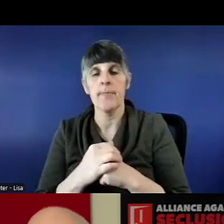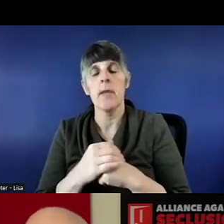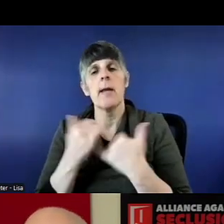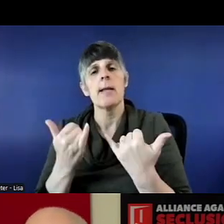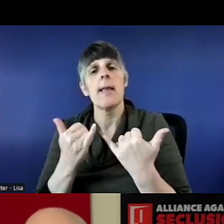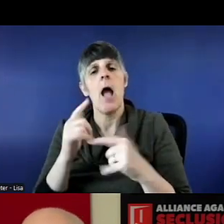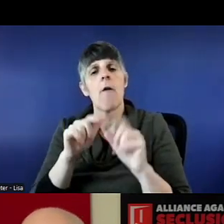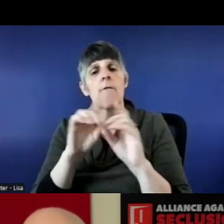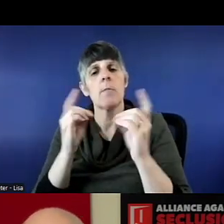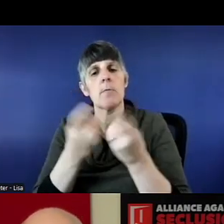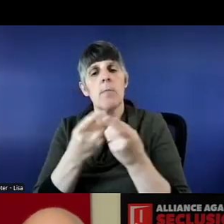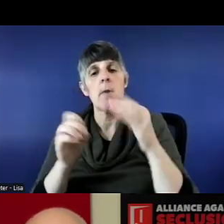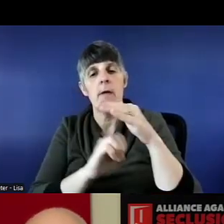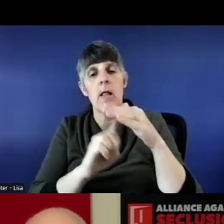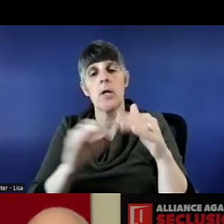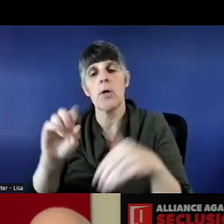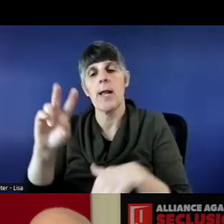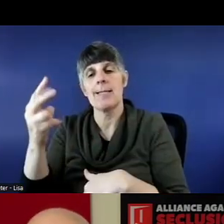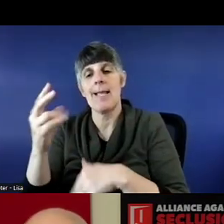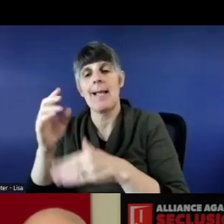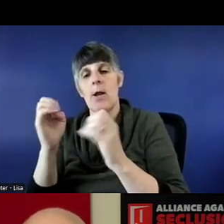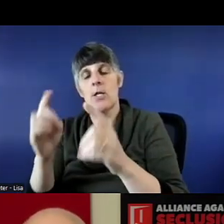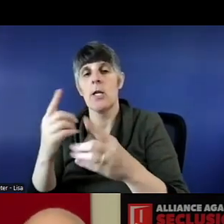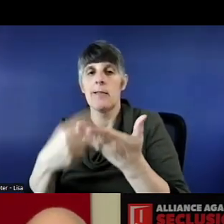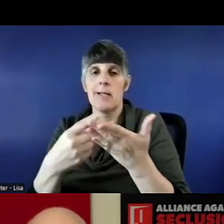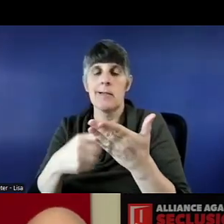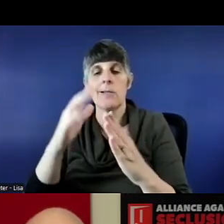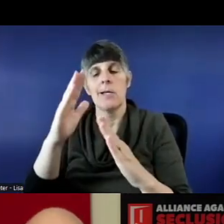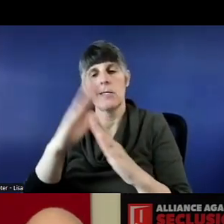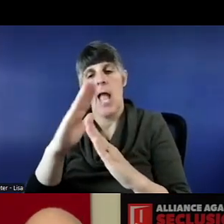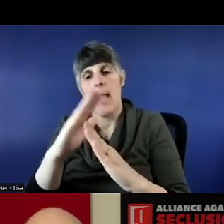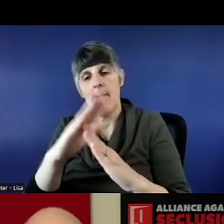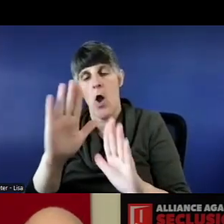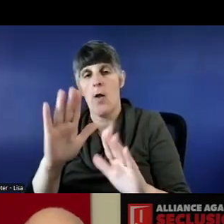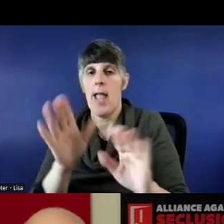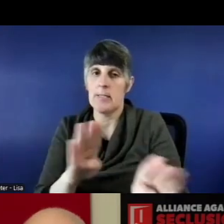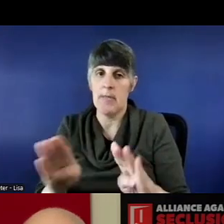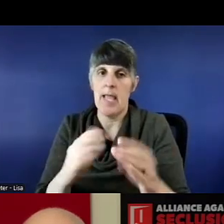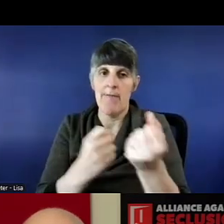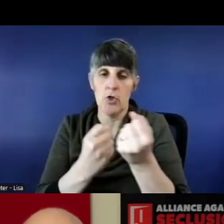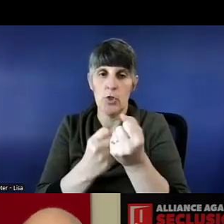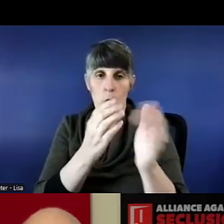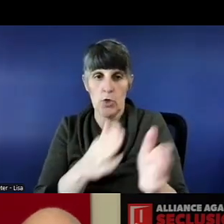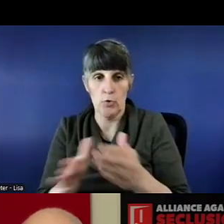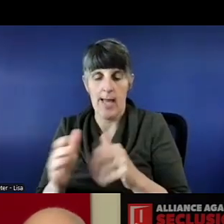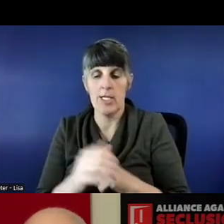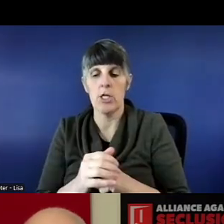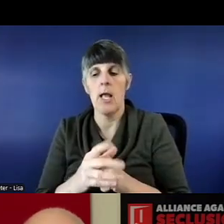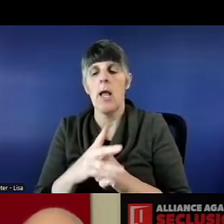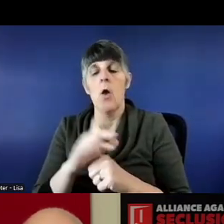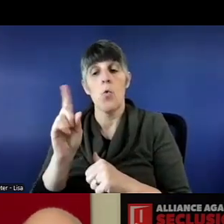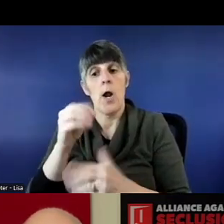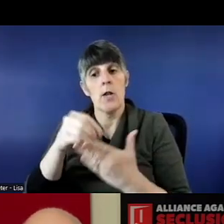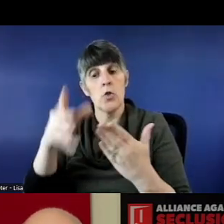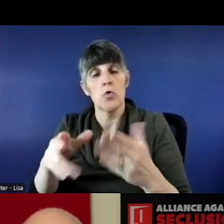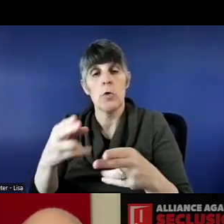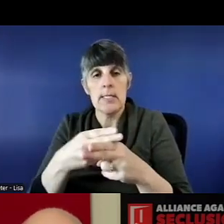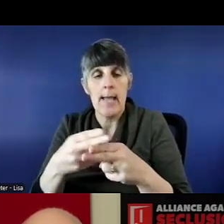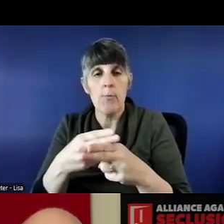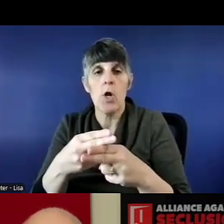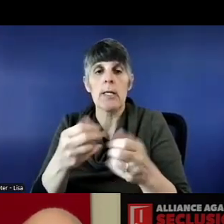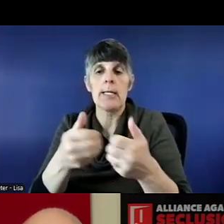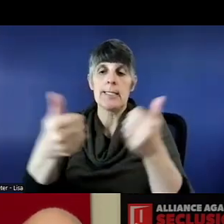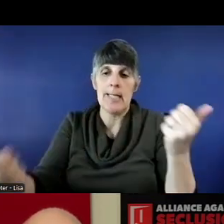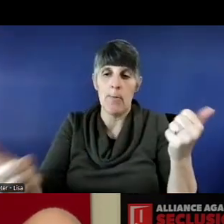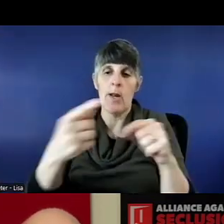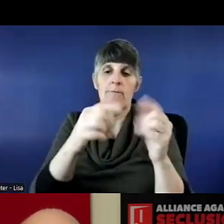the Department of Elementary and Secondary Education, they talk about timeout as a behavior support strategy in which a student temporarily is separated